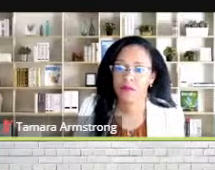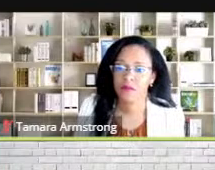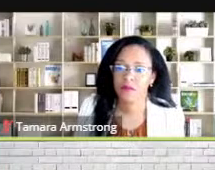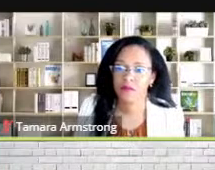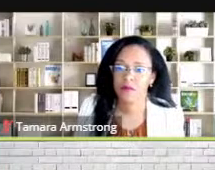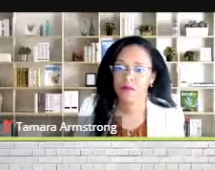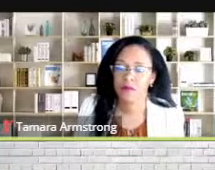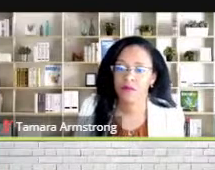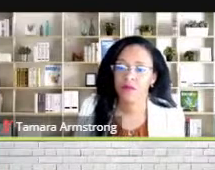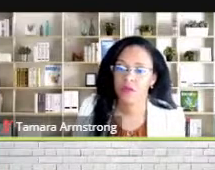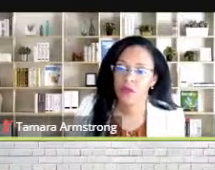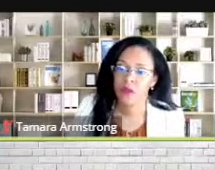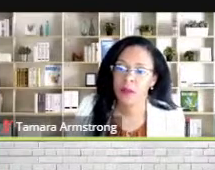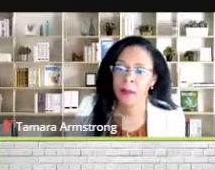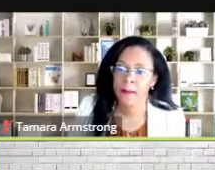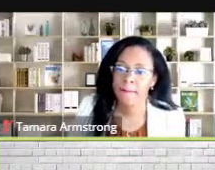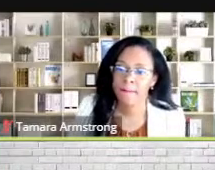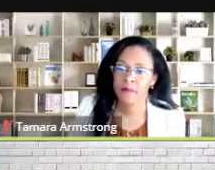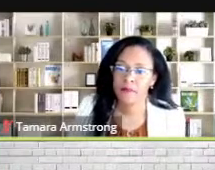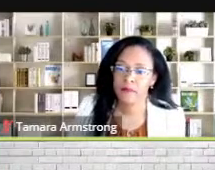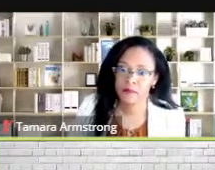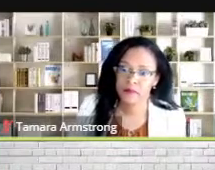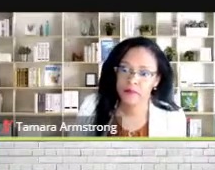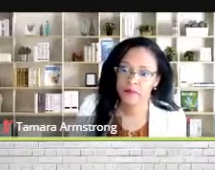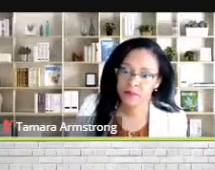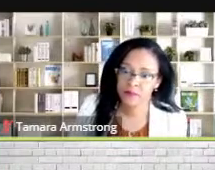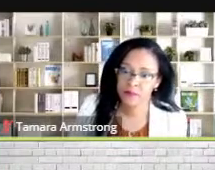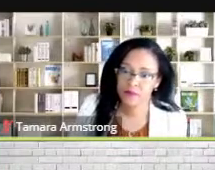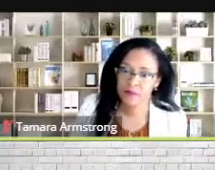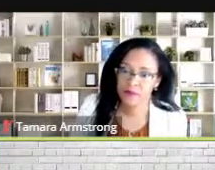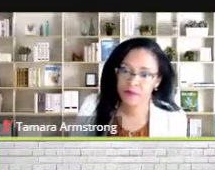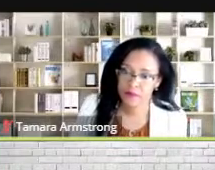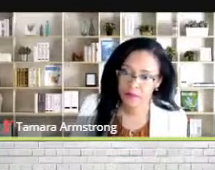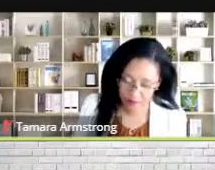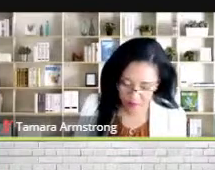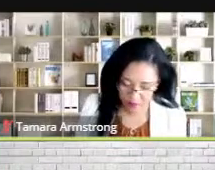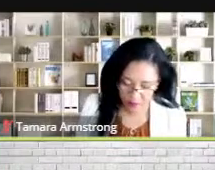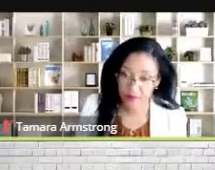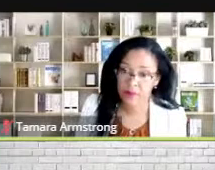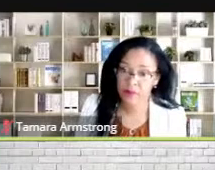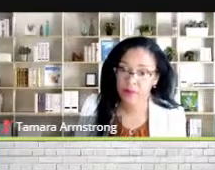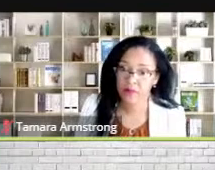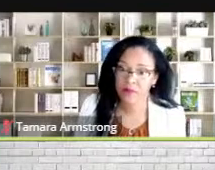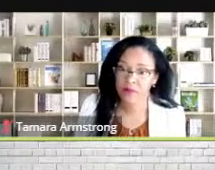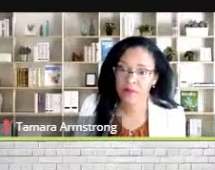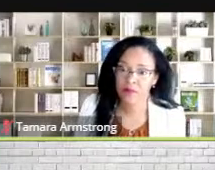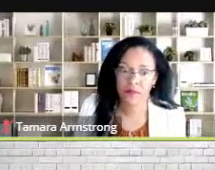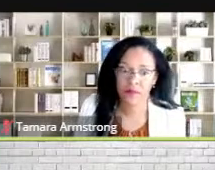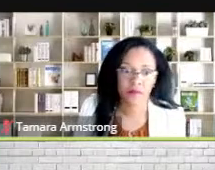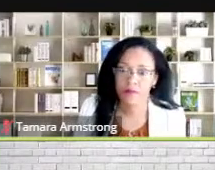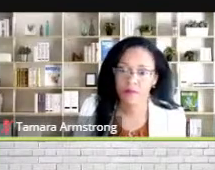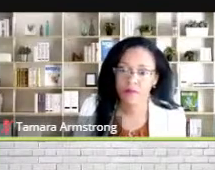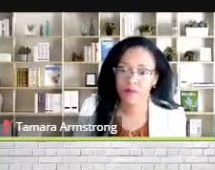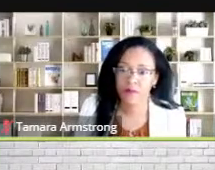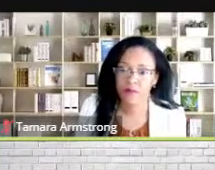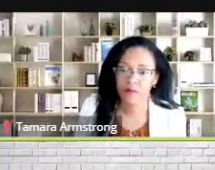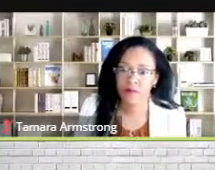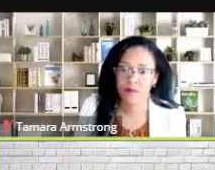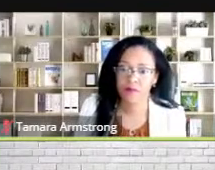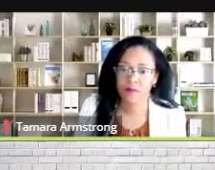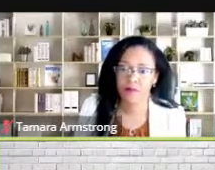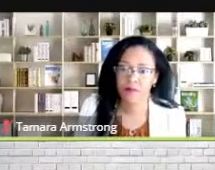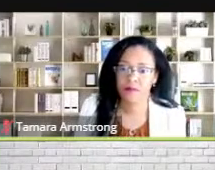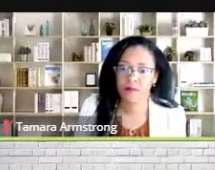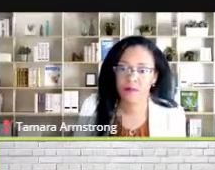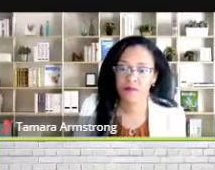yourself. Have you ran any tests in your in